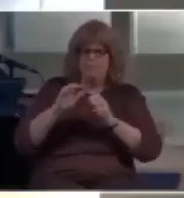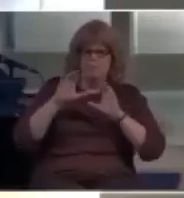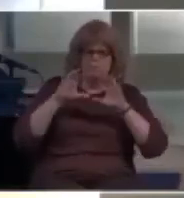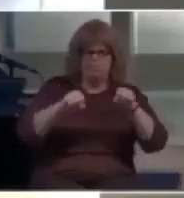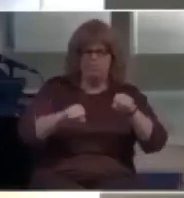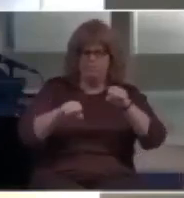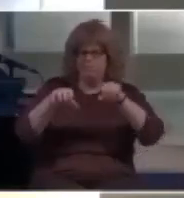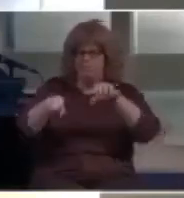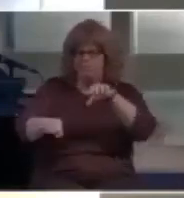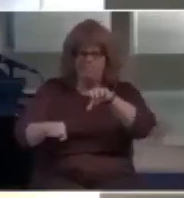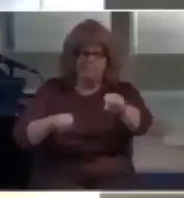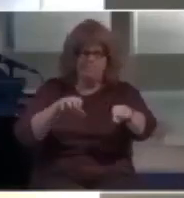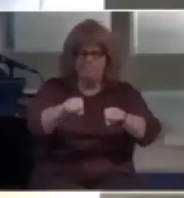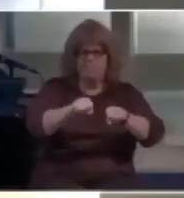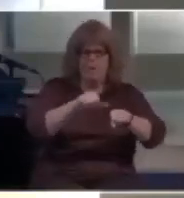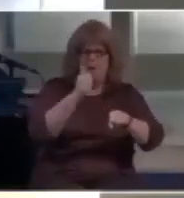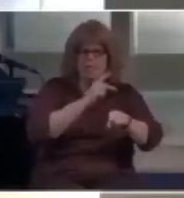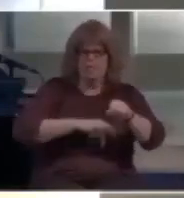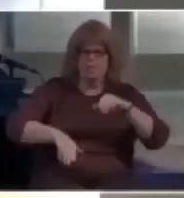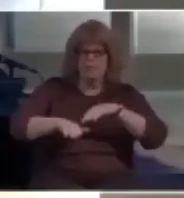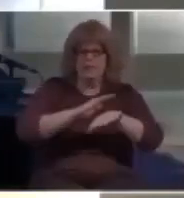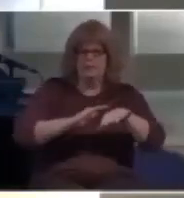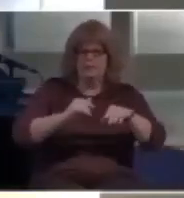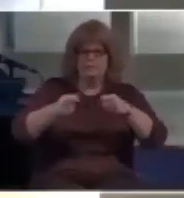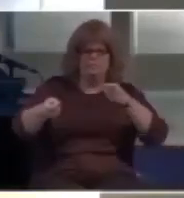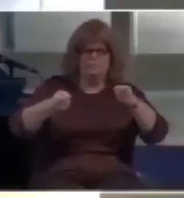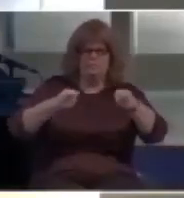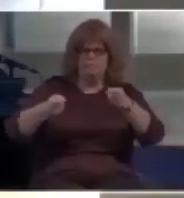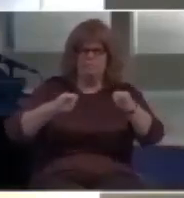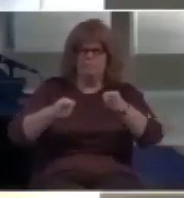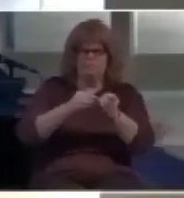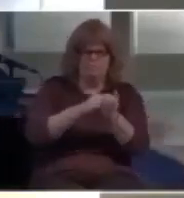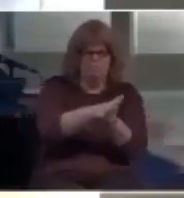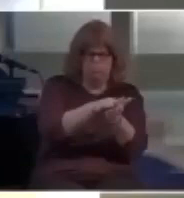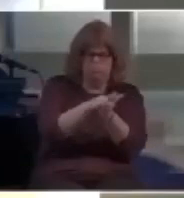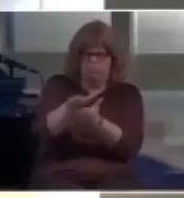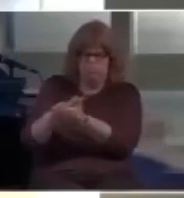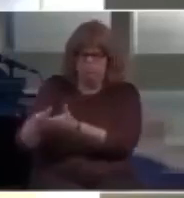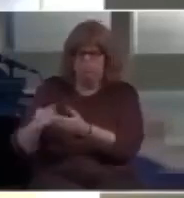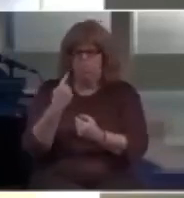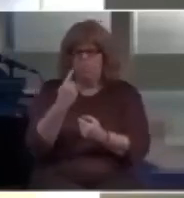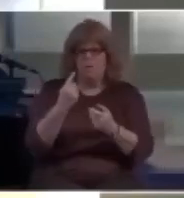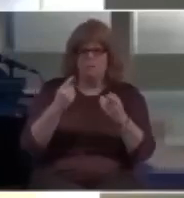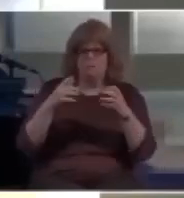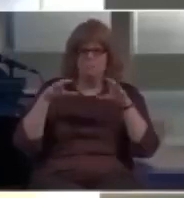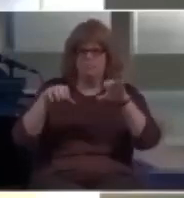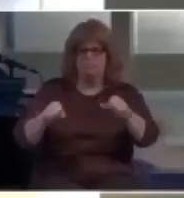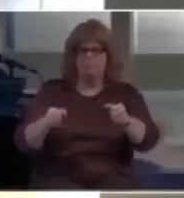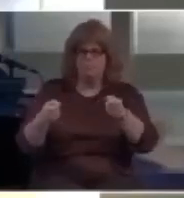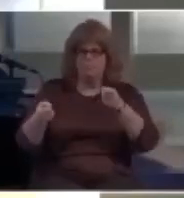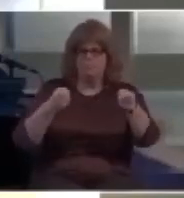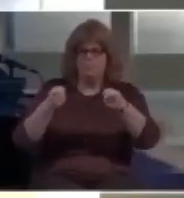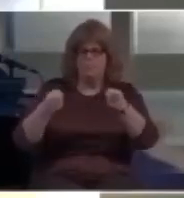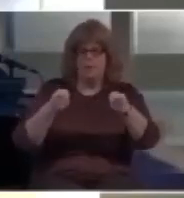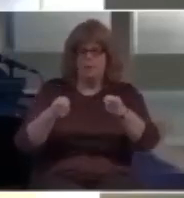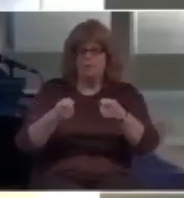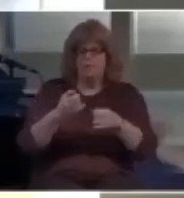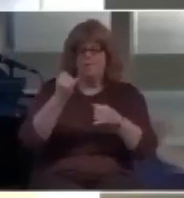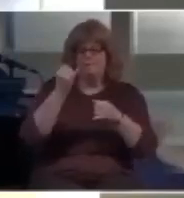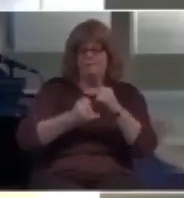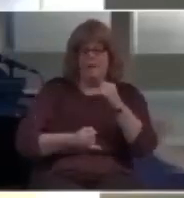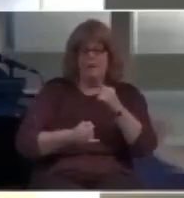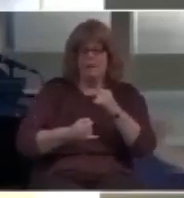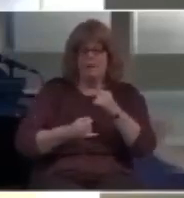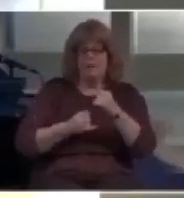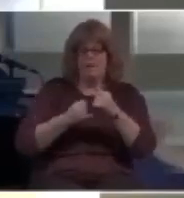command over all other kingdoms around it in its time. So it says its final stage as well.